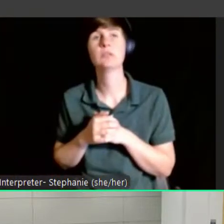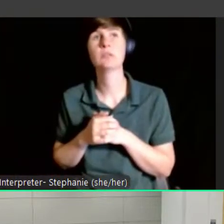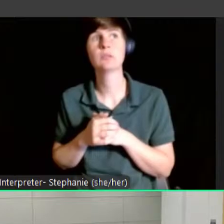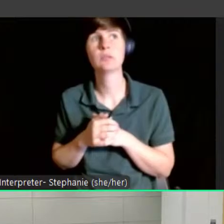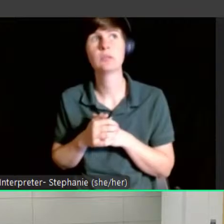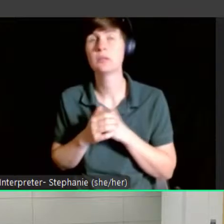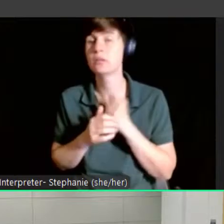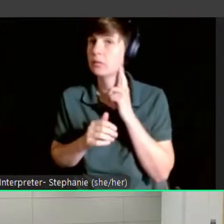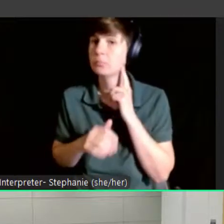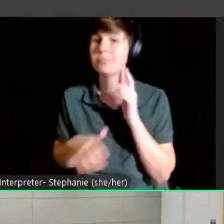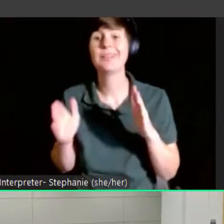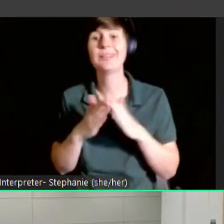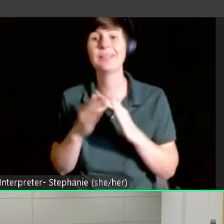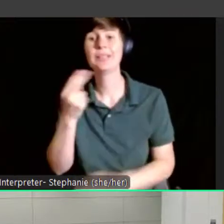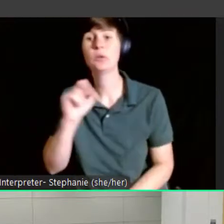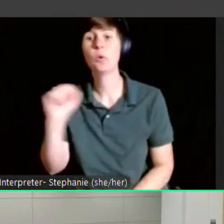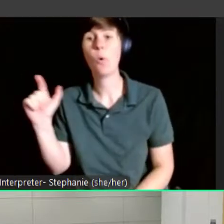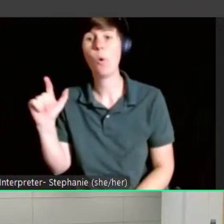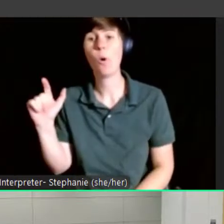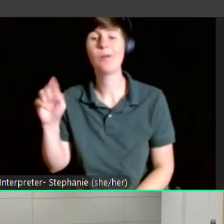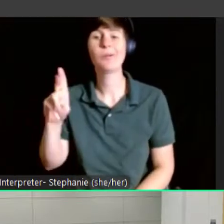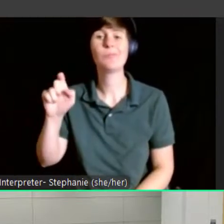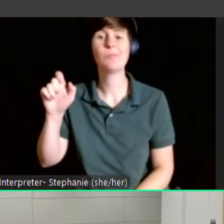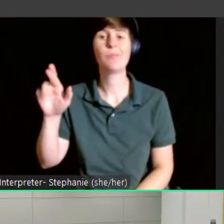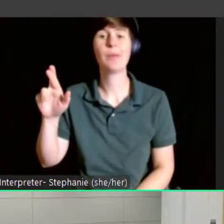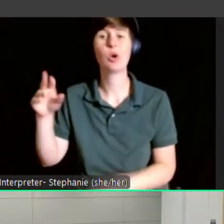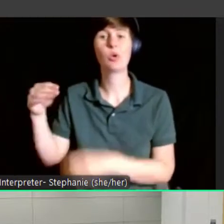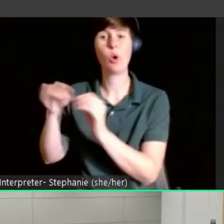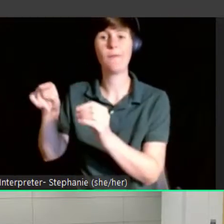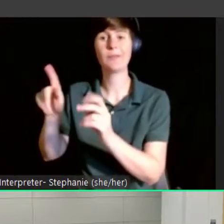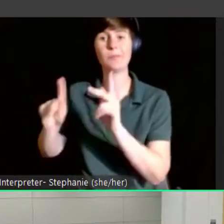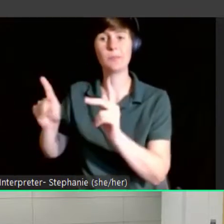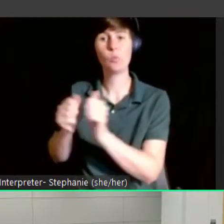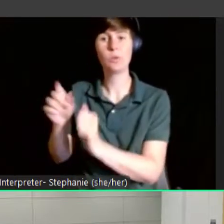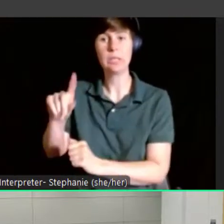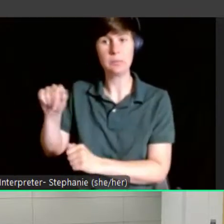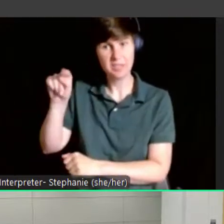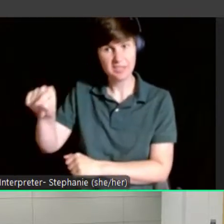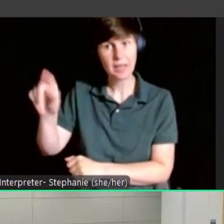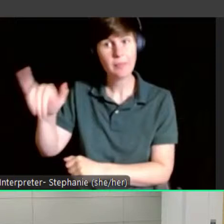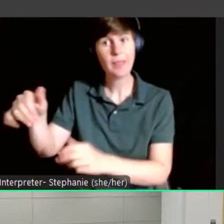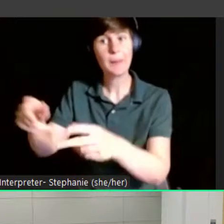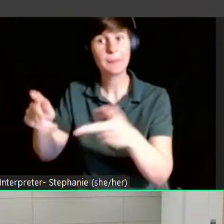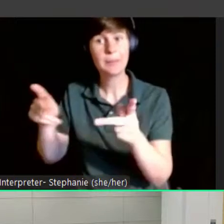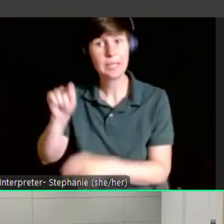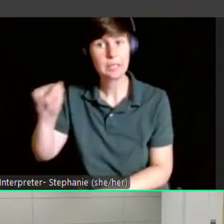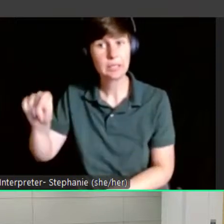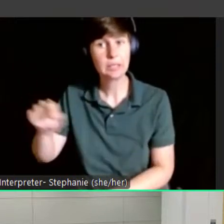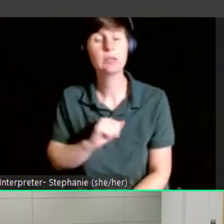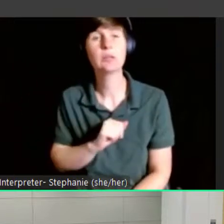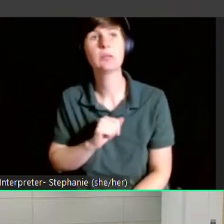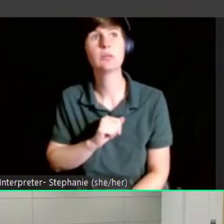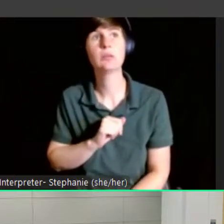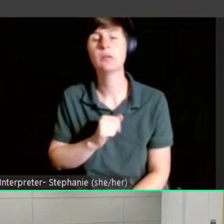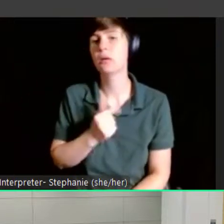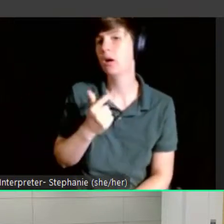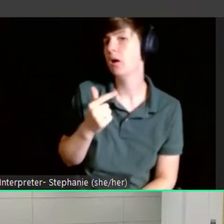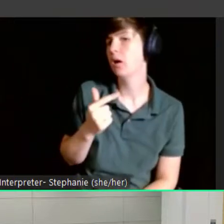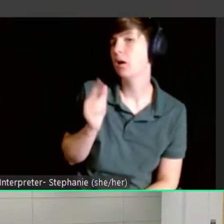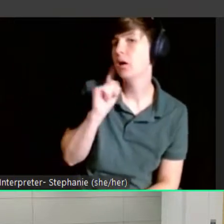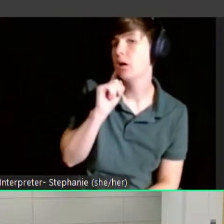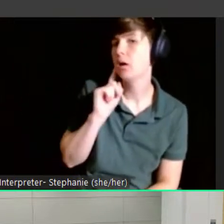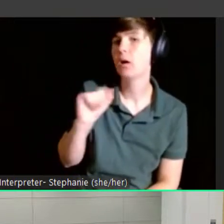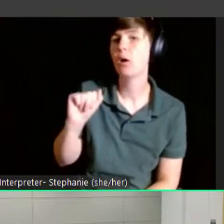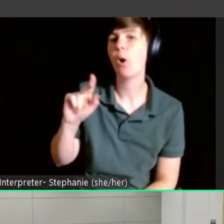by City Hall we have the Mayor's Office of People with Disabilities. Would be my. The Ogden Center. The